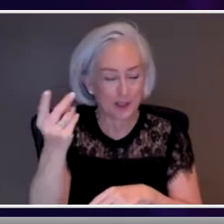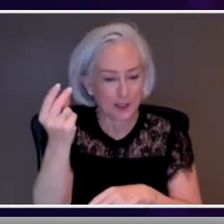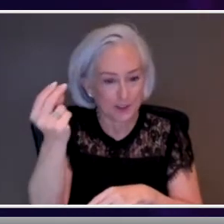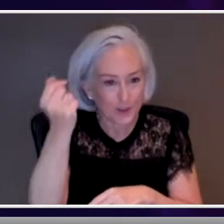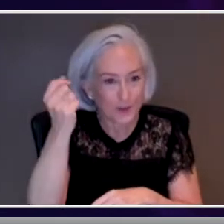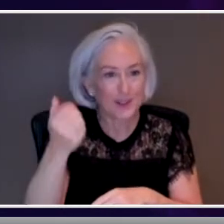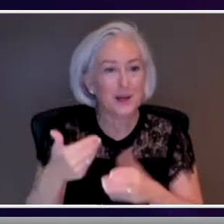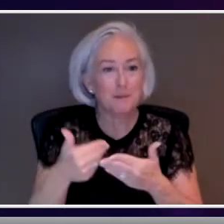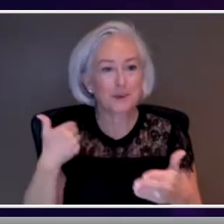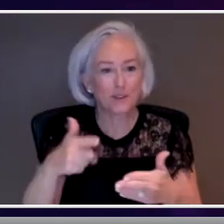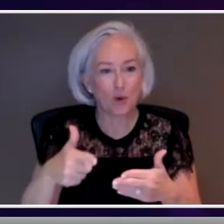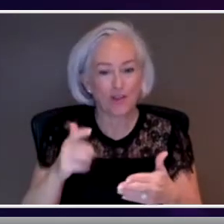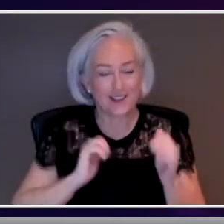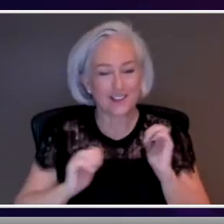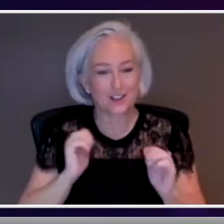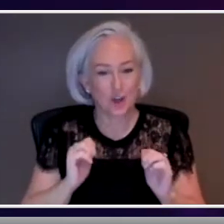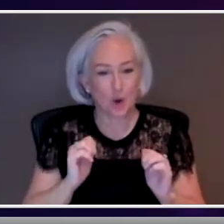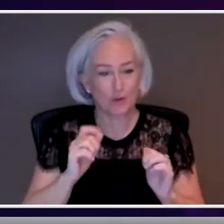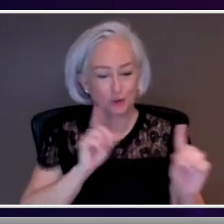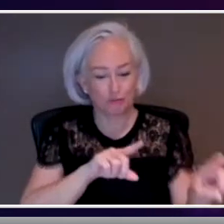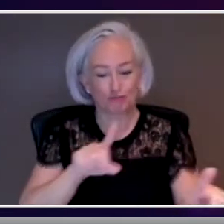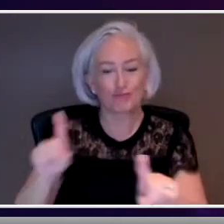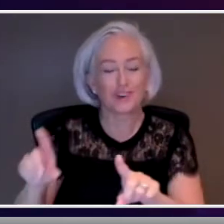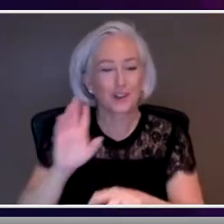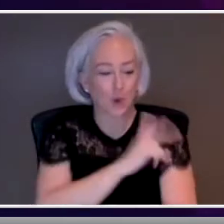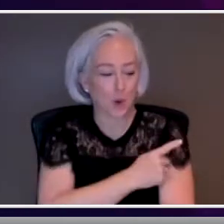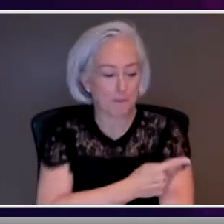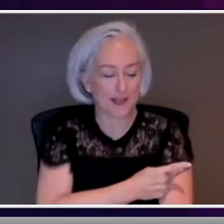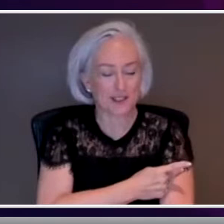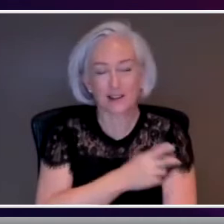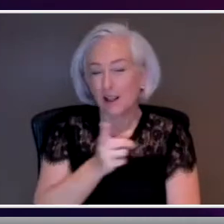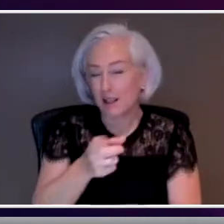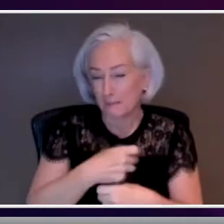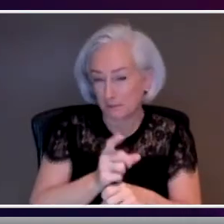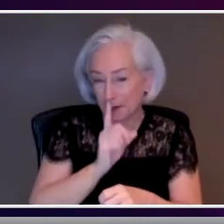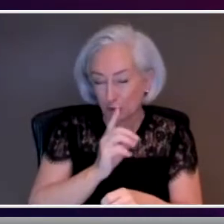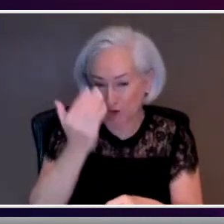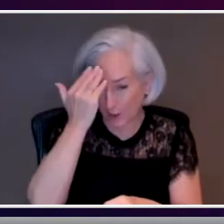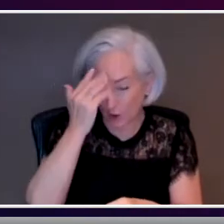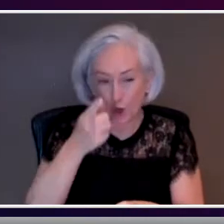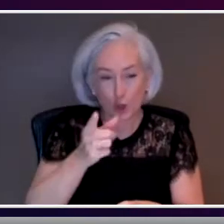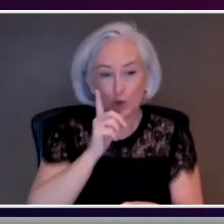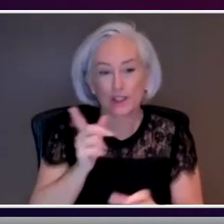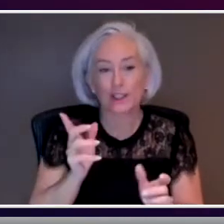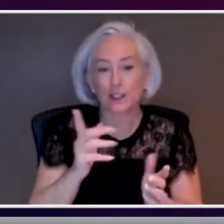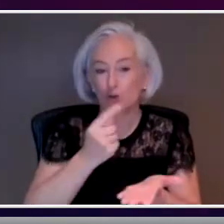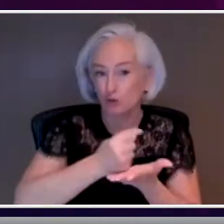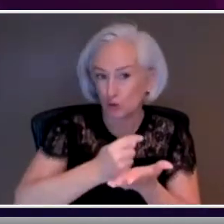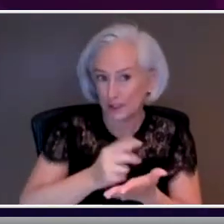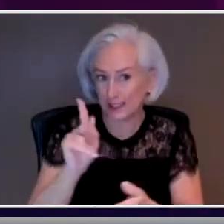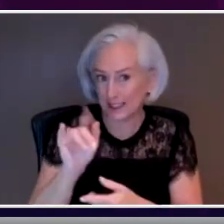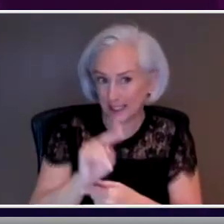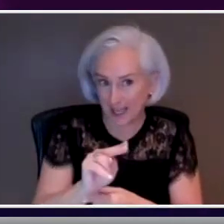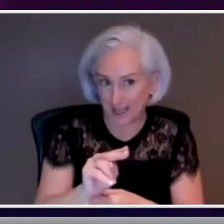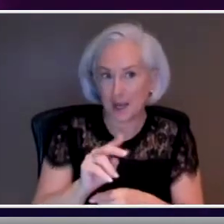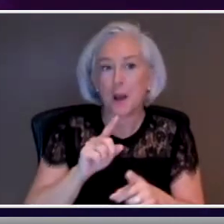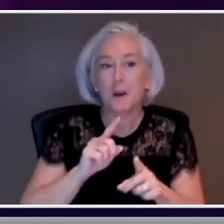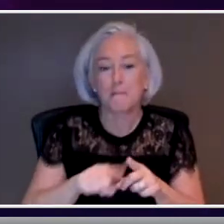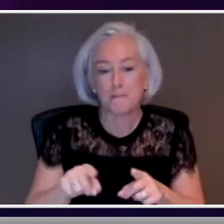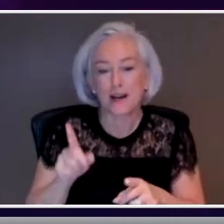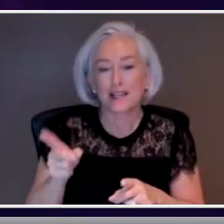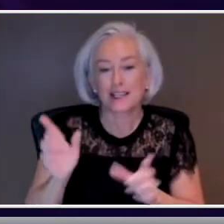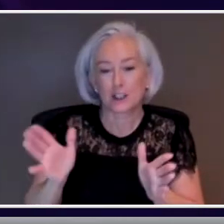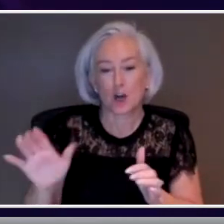episode is over to see your patients. So we want to be clear, you didn't treat Ken, but he did speak to other urologists who said they weren't aware of